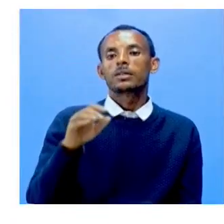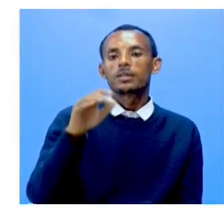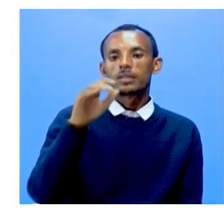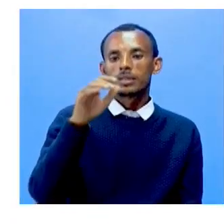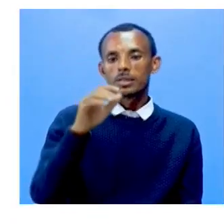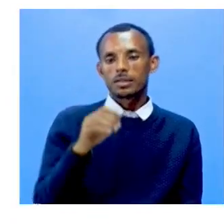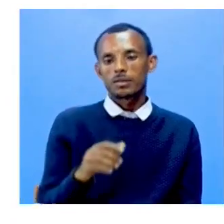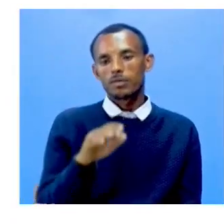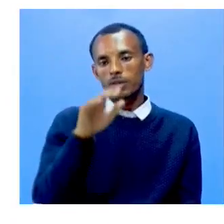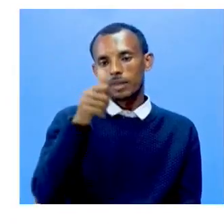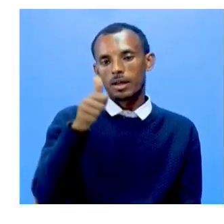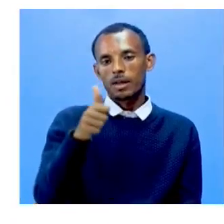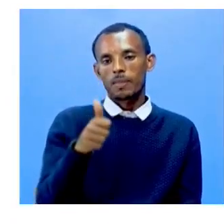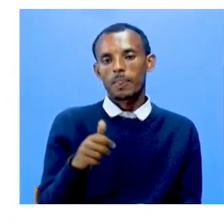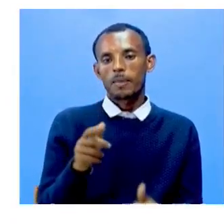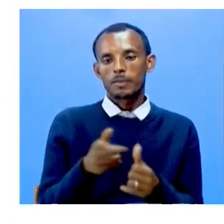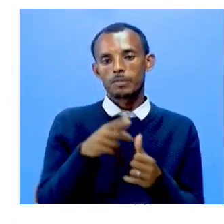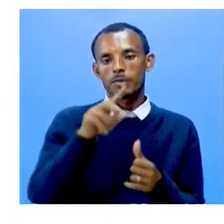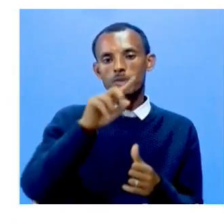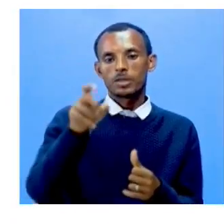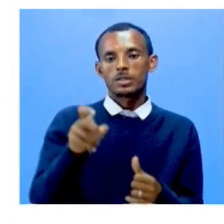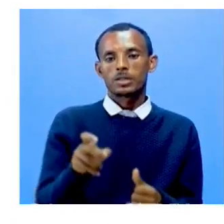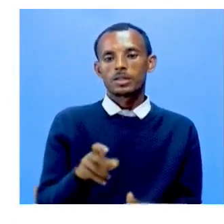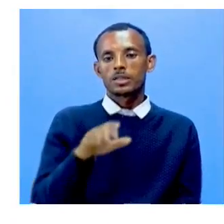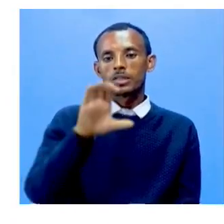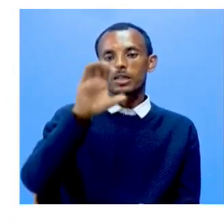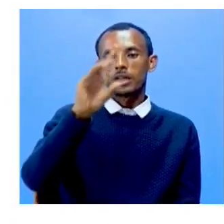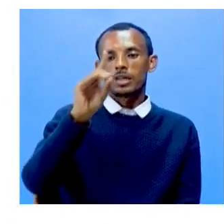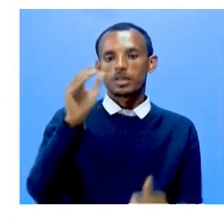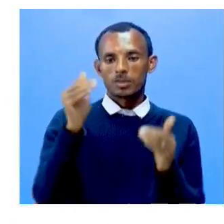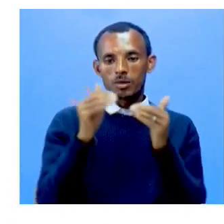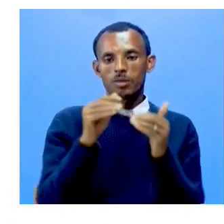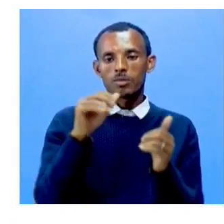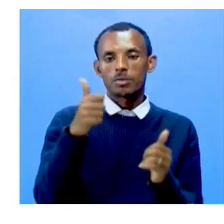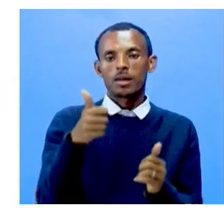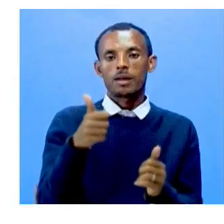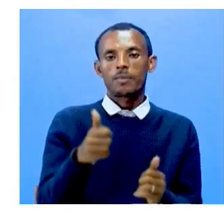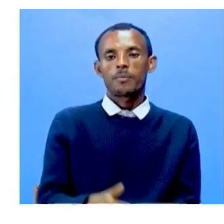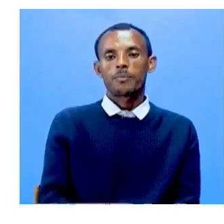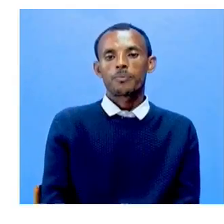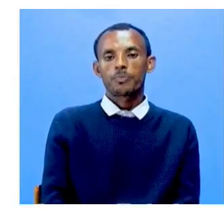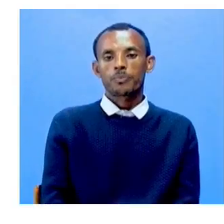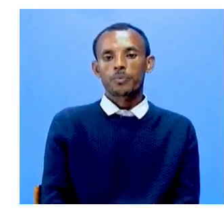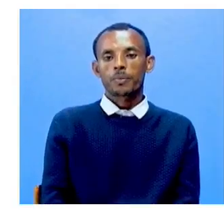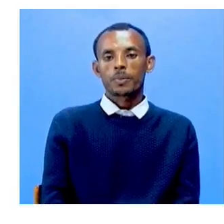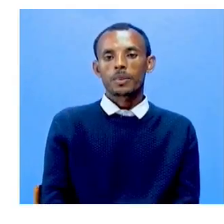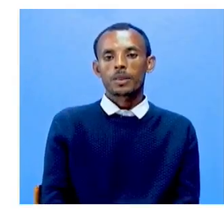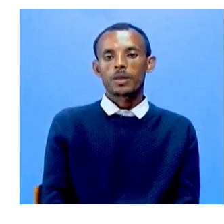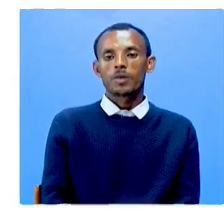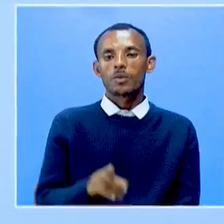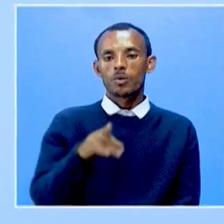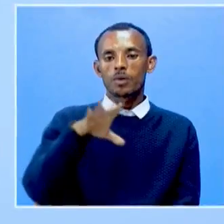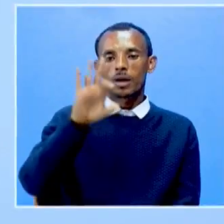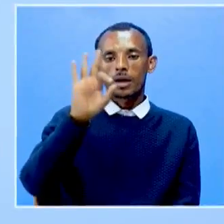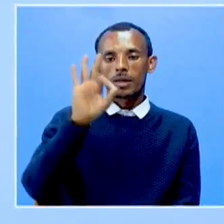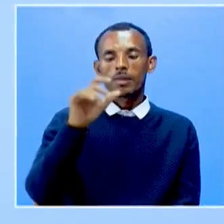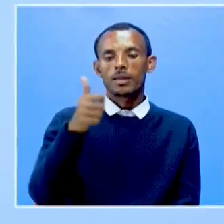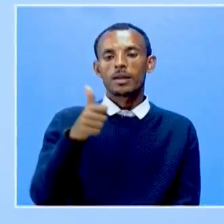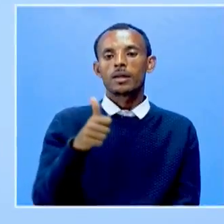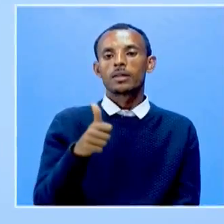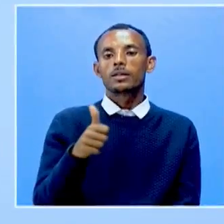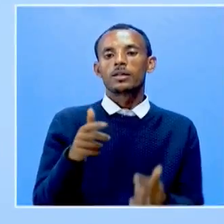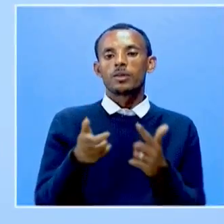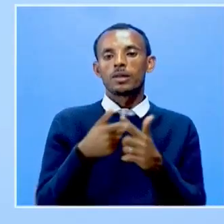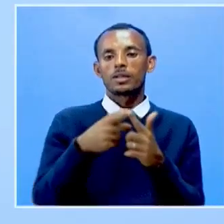Therefore, for the first question, the length CD is this 10 units. And the second question